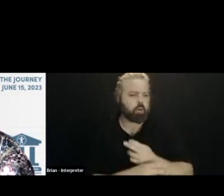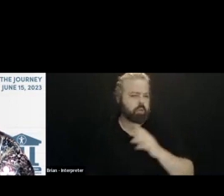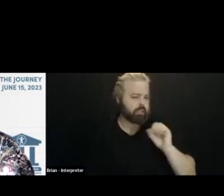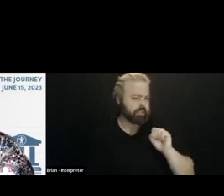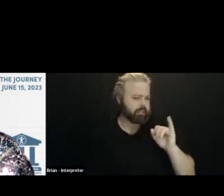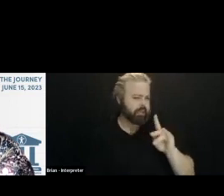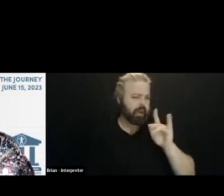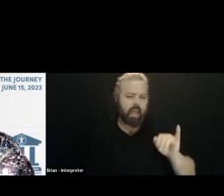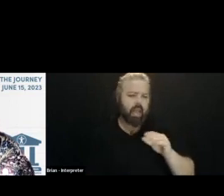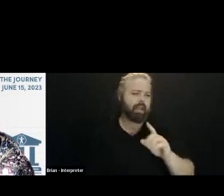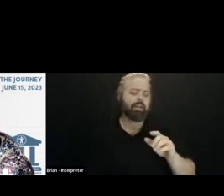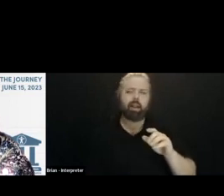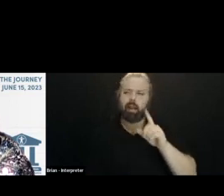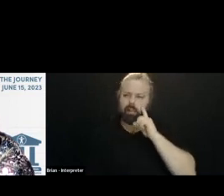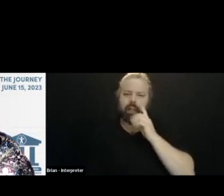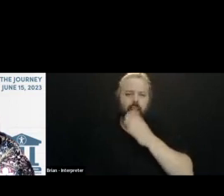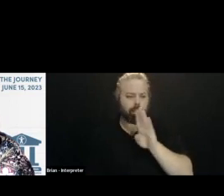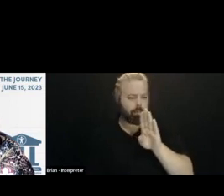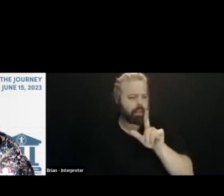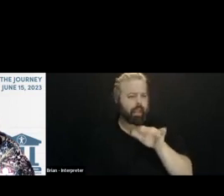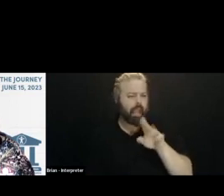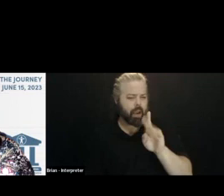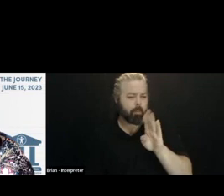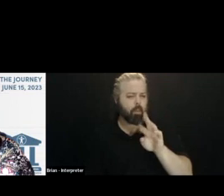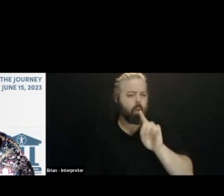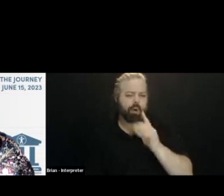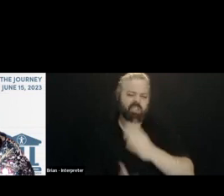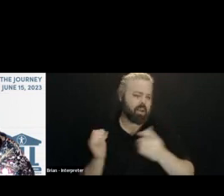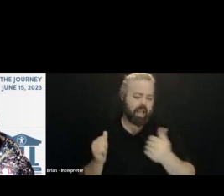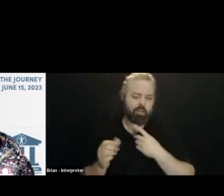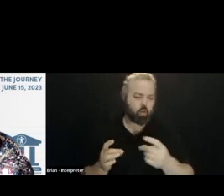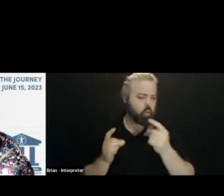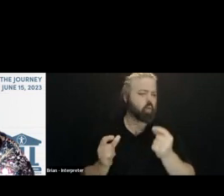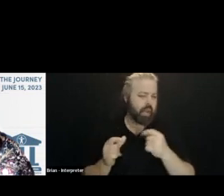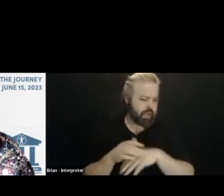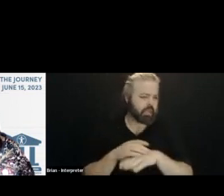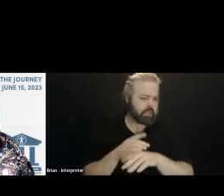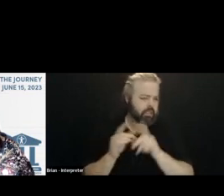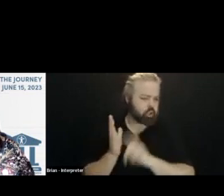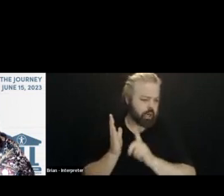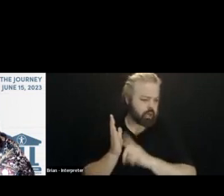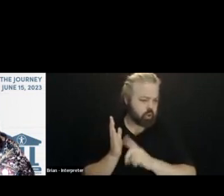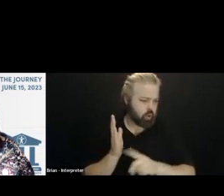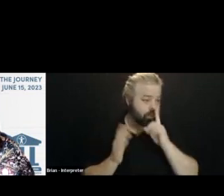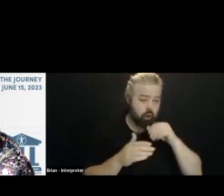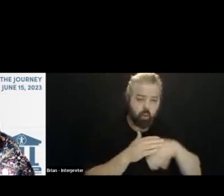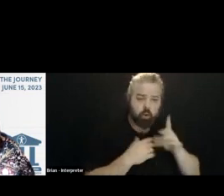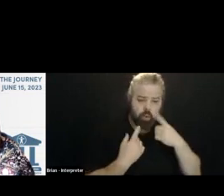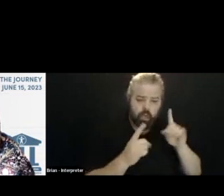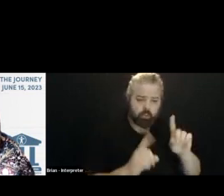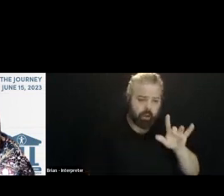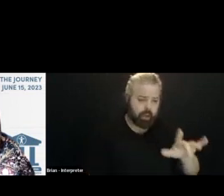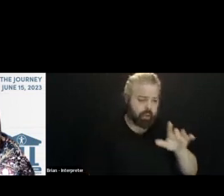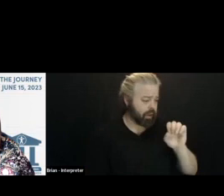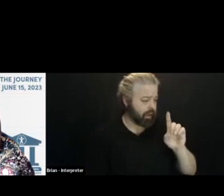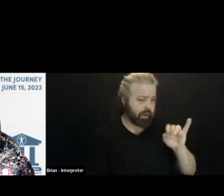quick built-in accessibility checkers. So if I go into this announcement here and I click edit, I'm